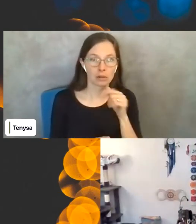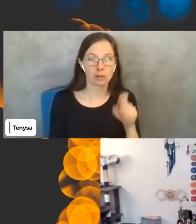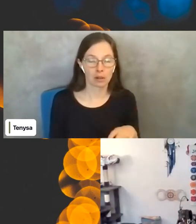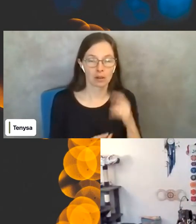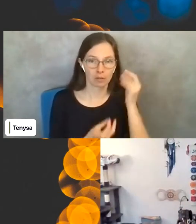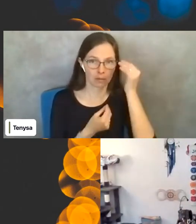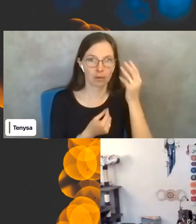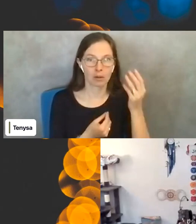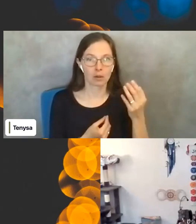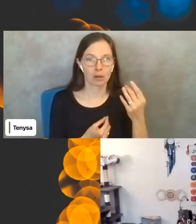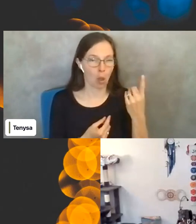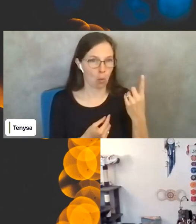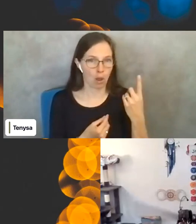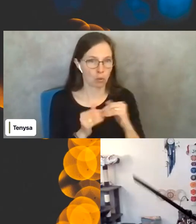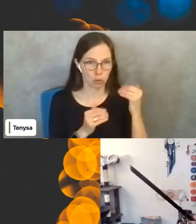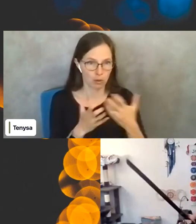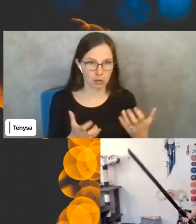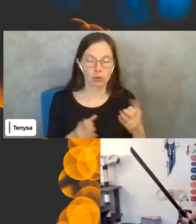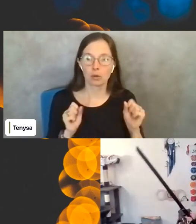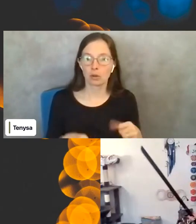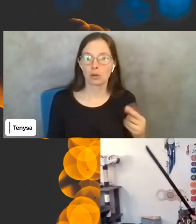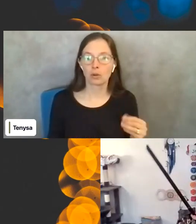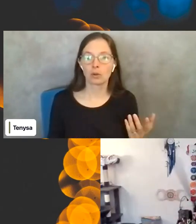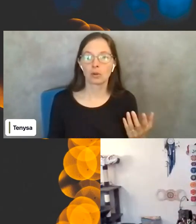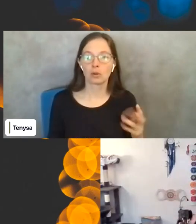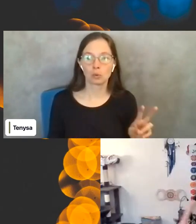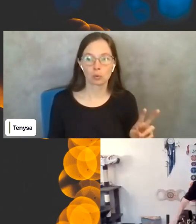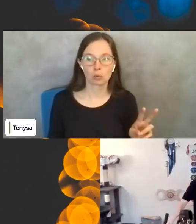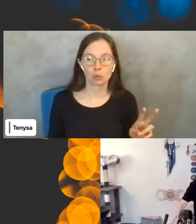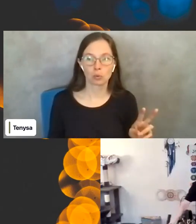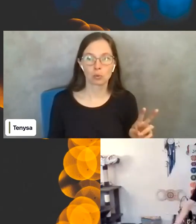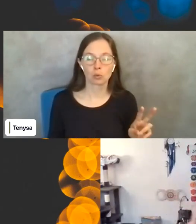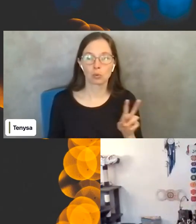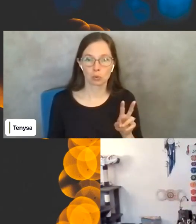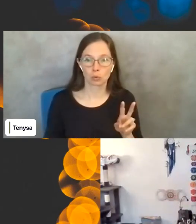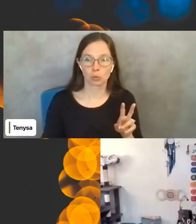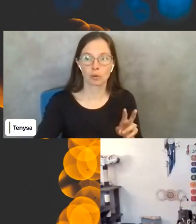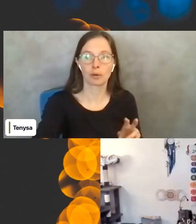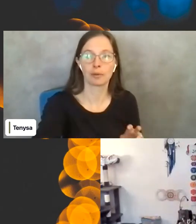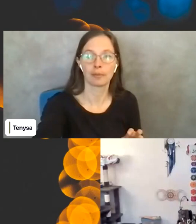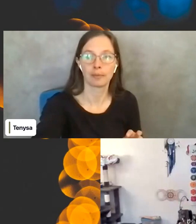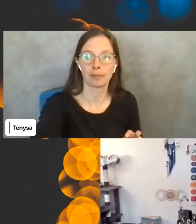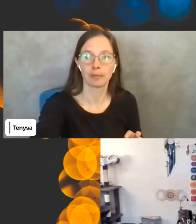about to the 1 too much. You can go 2, 2.